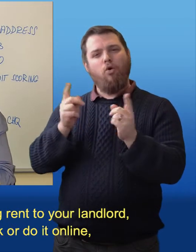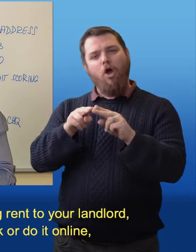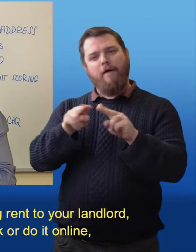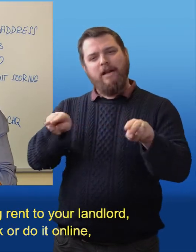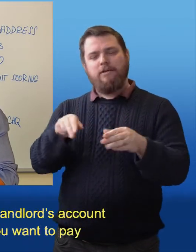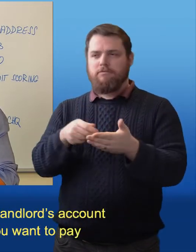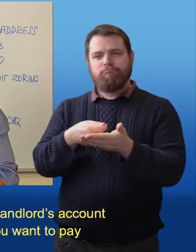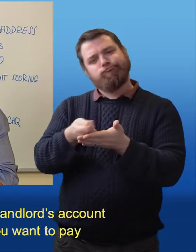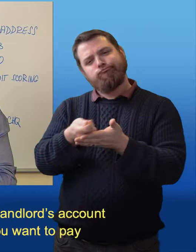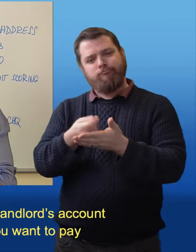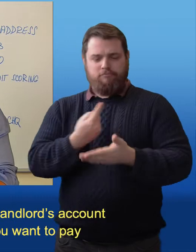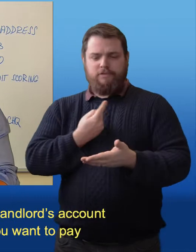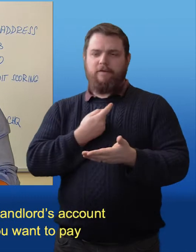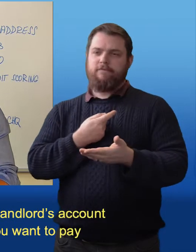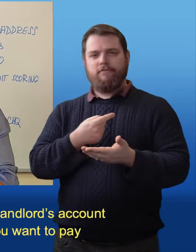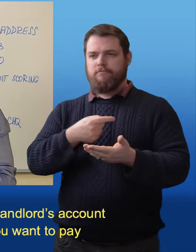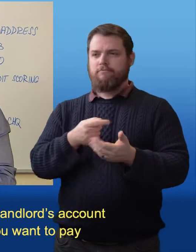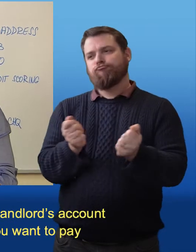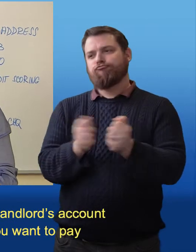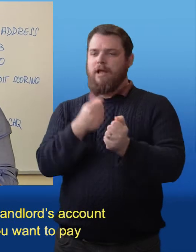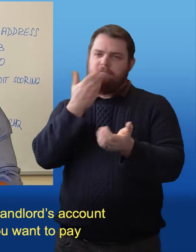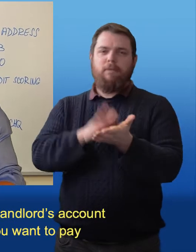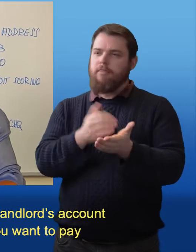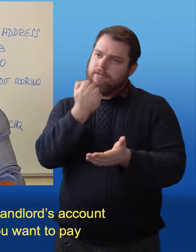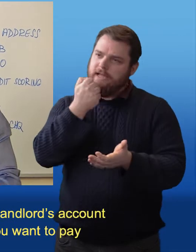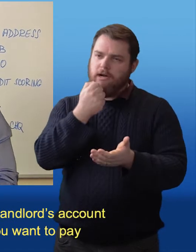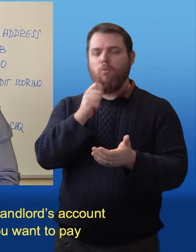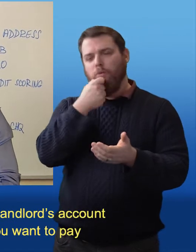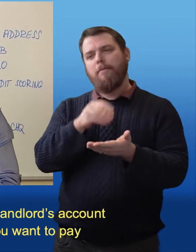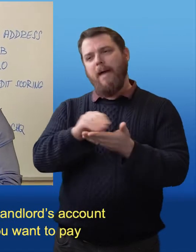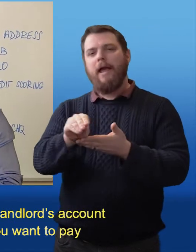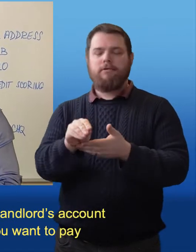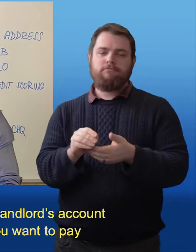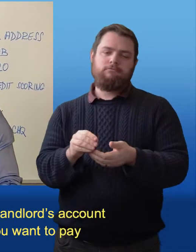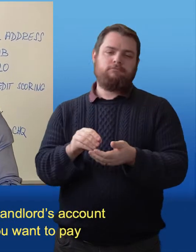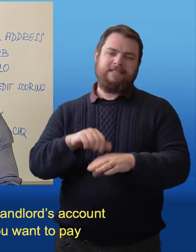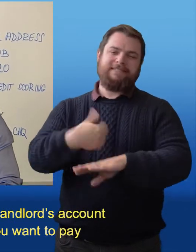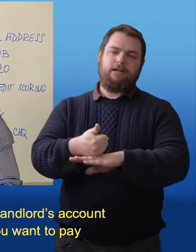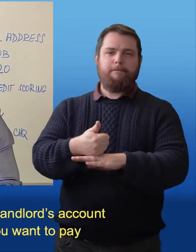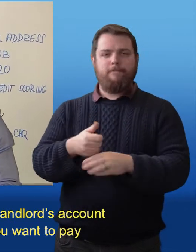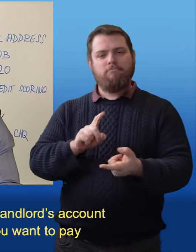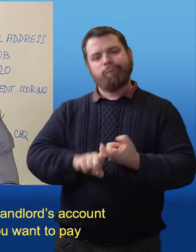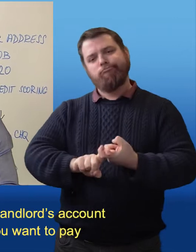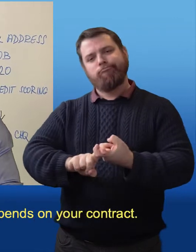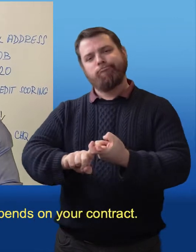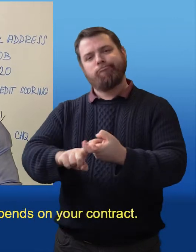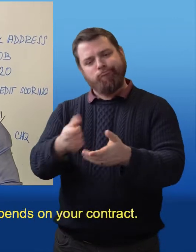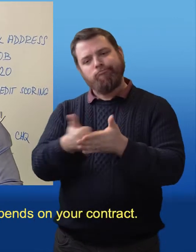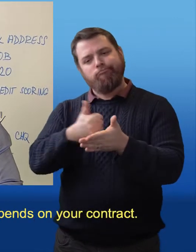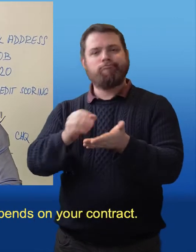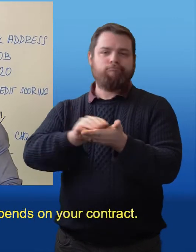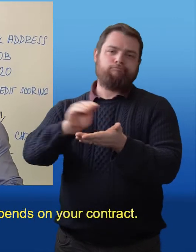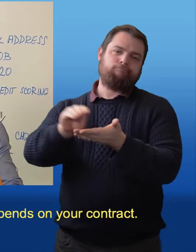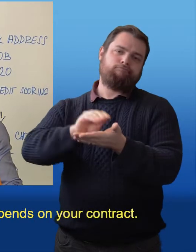do it online, and you need to input your landlord's account details and how much you want to pay